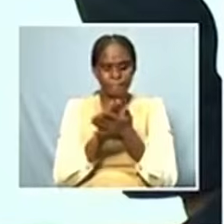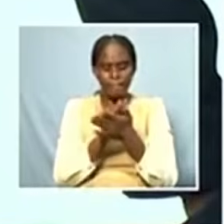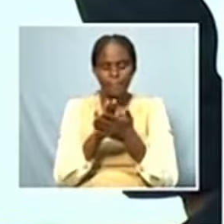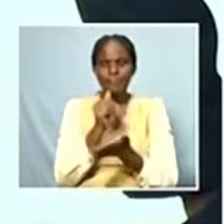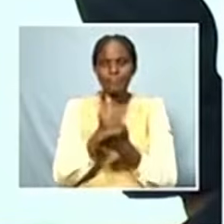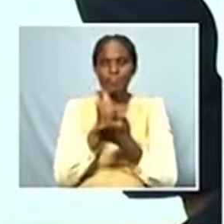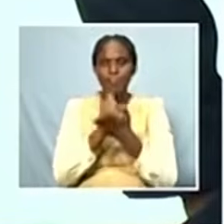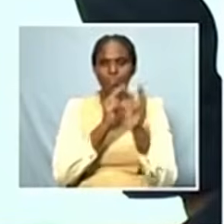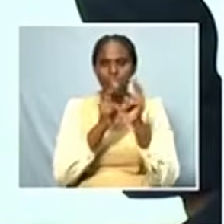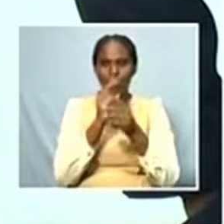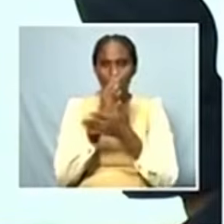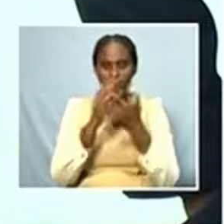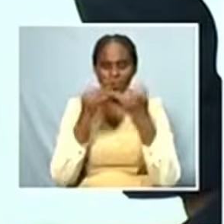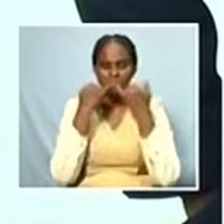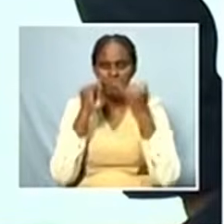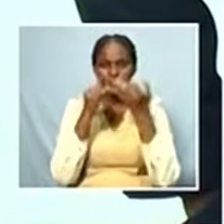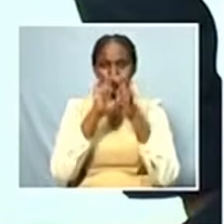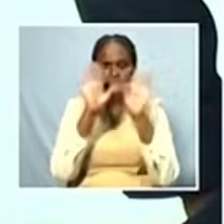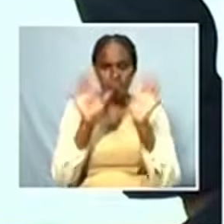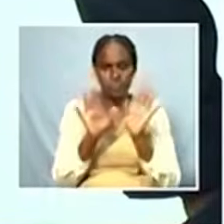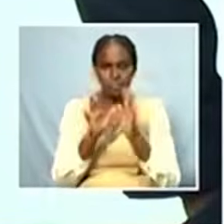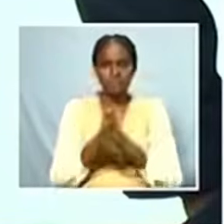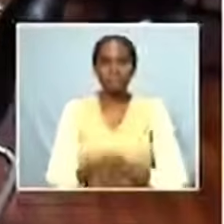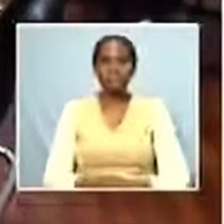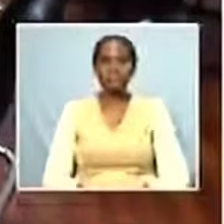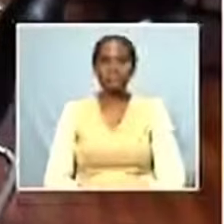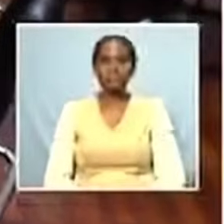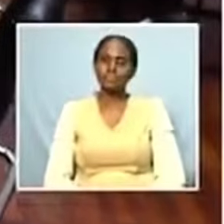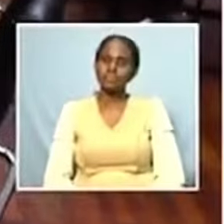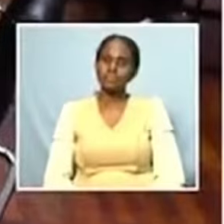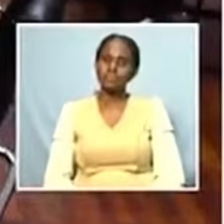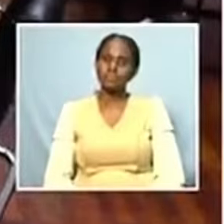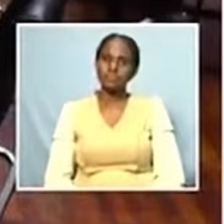in just to give some accurate information.